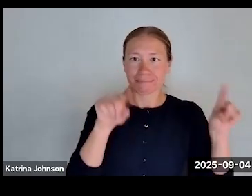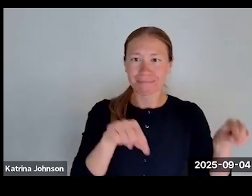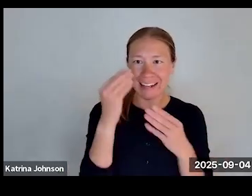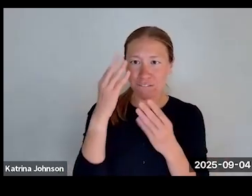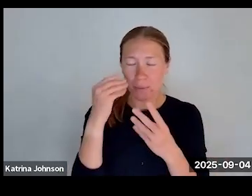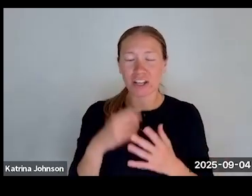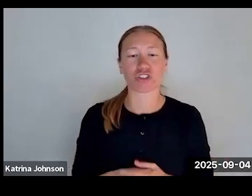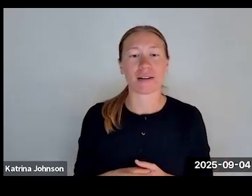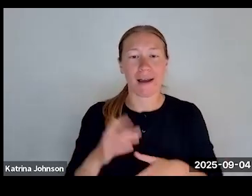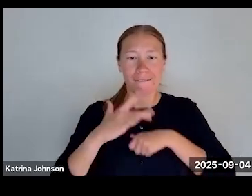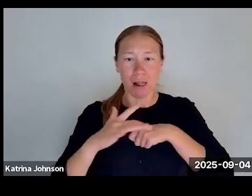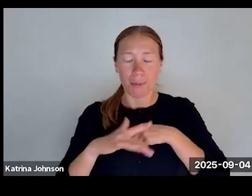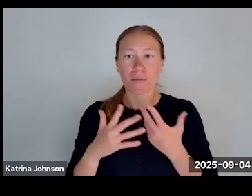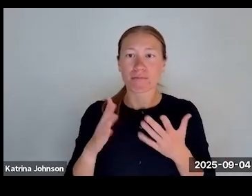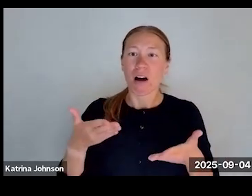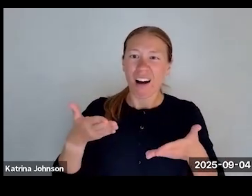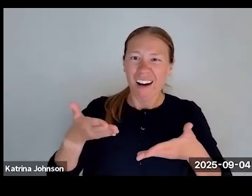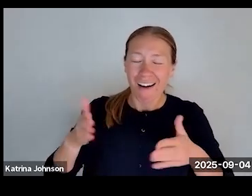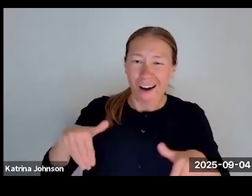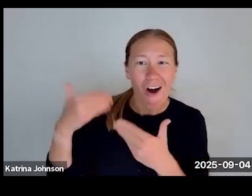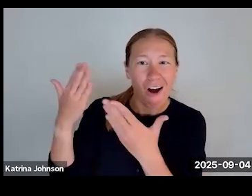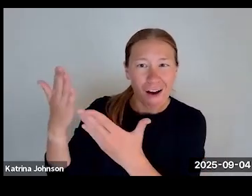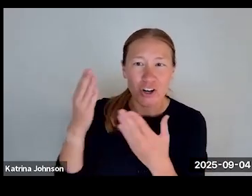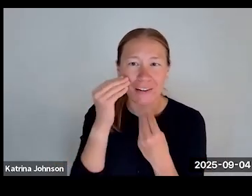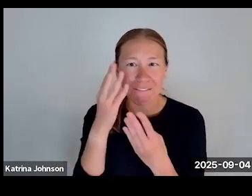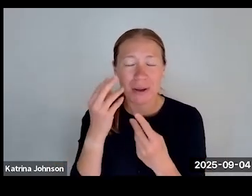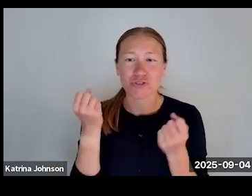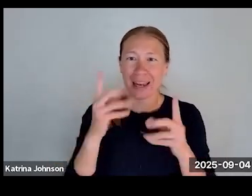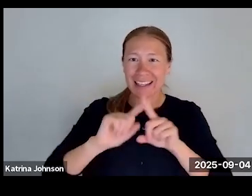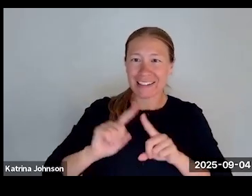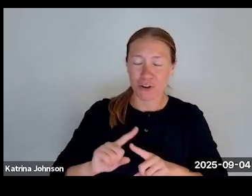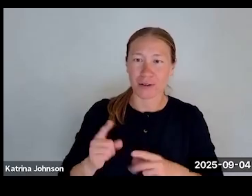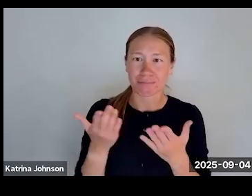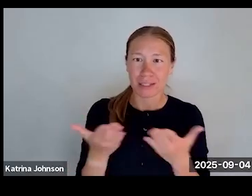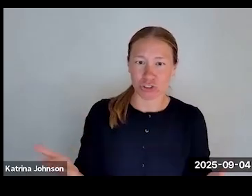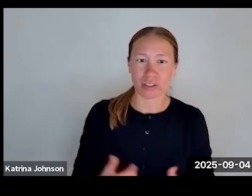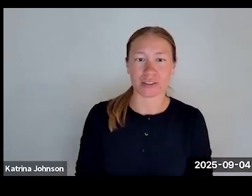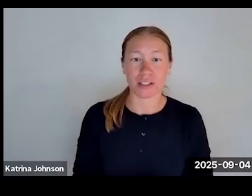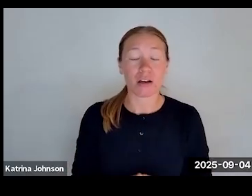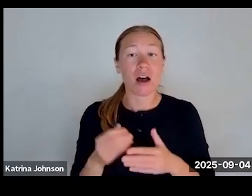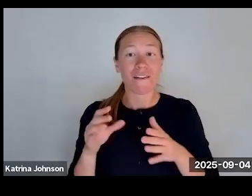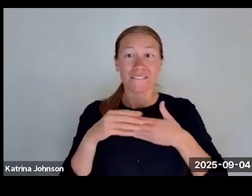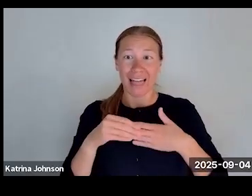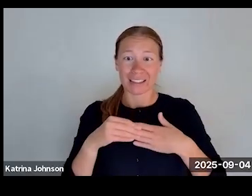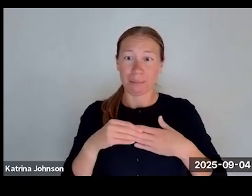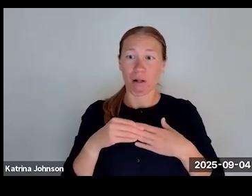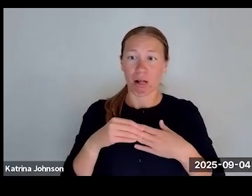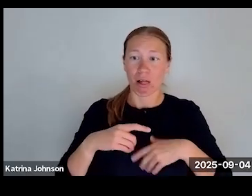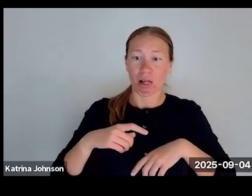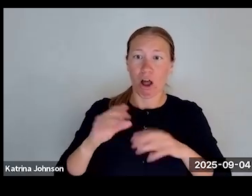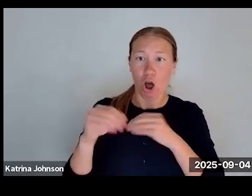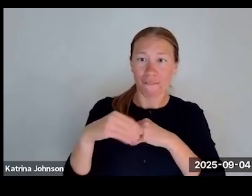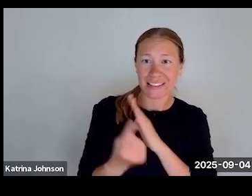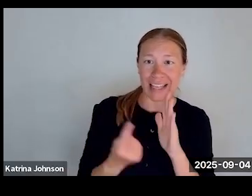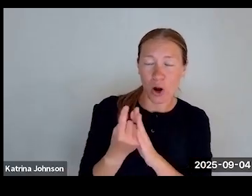formats. Flexibility could be as simple as offering virtual and in-person office hours, building in time